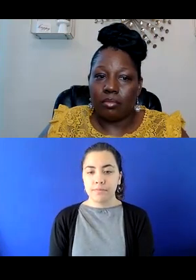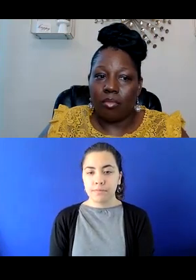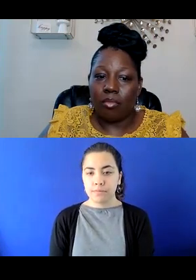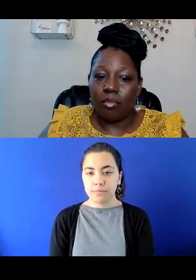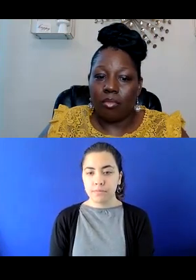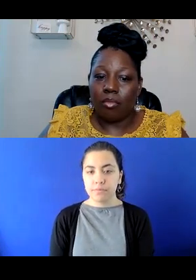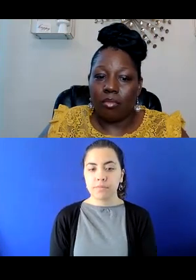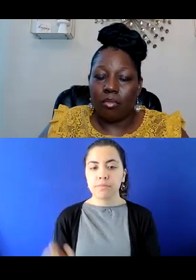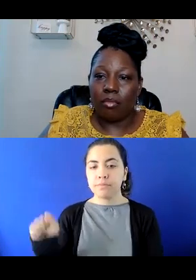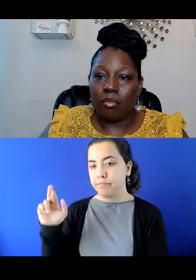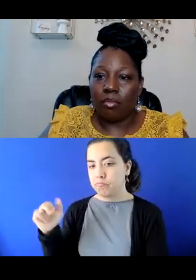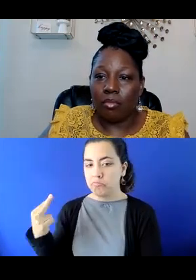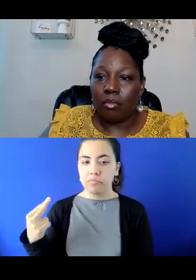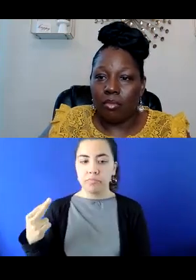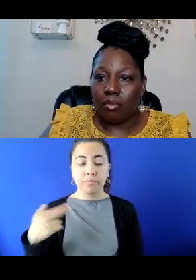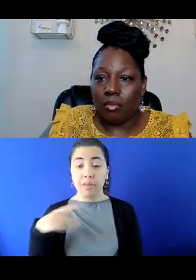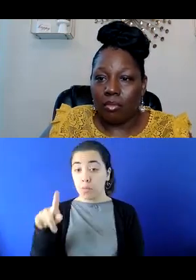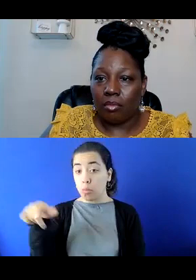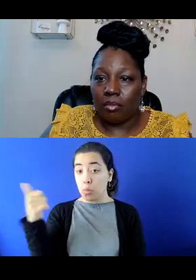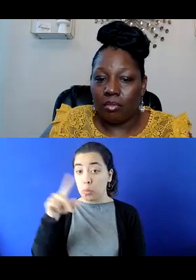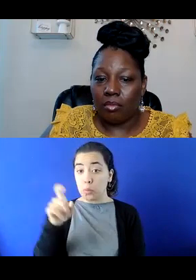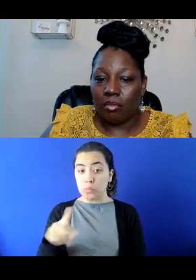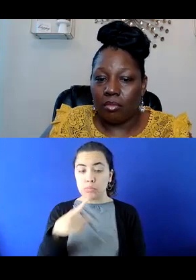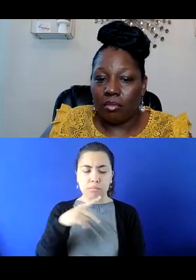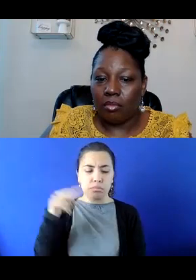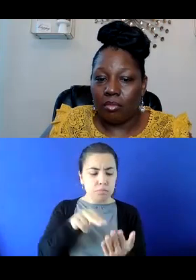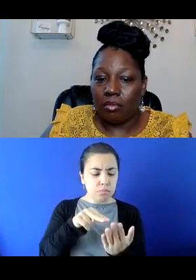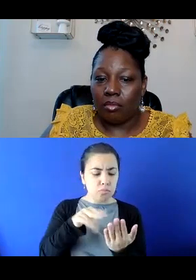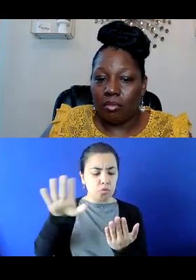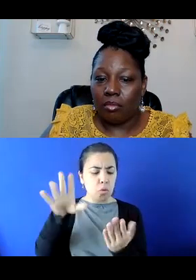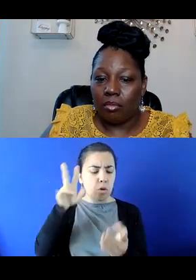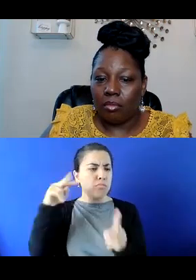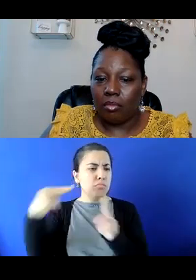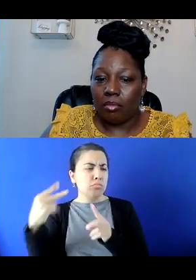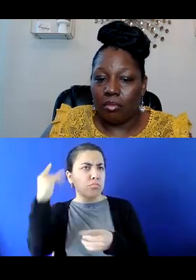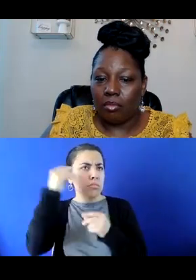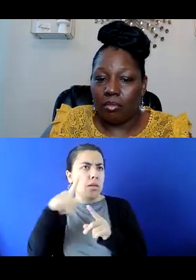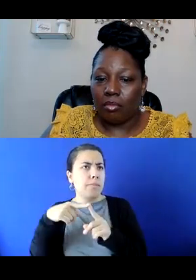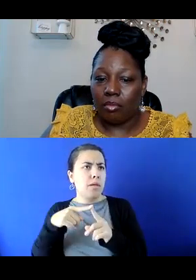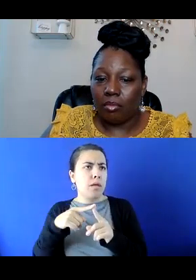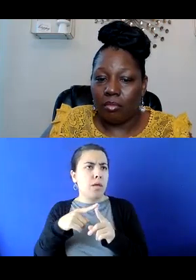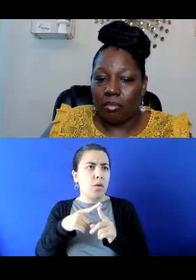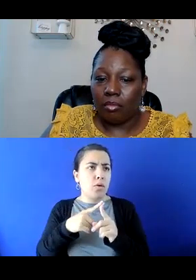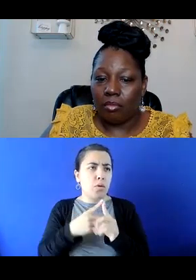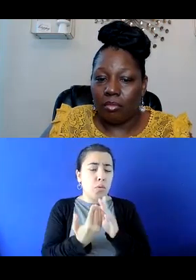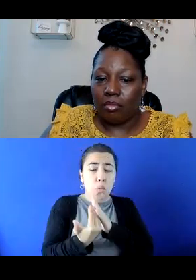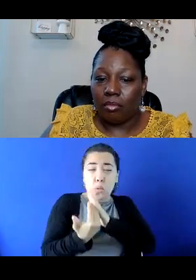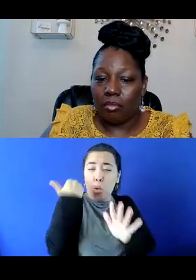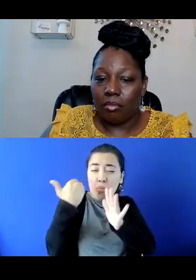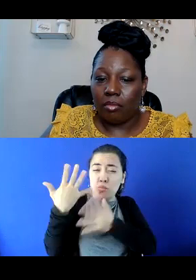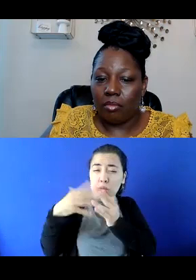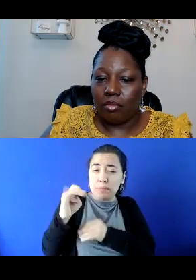And there's one other question while we're looking at that is, what is your stance or thoughts on the severe use of social media that is being seen